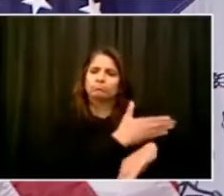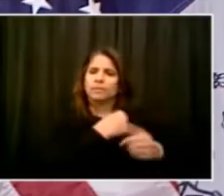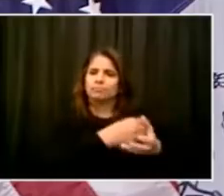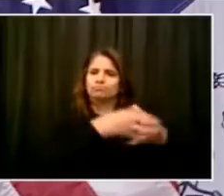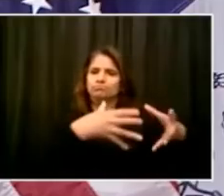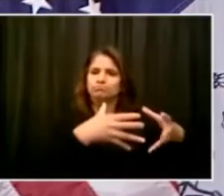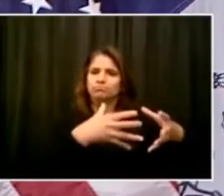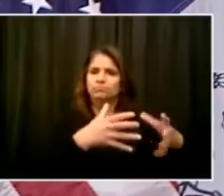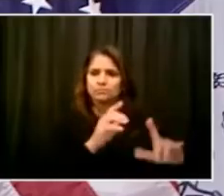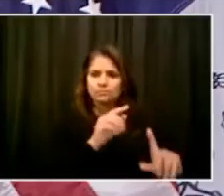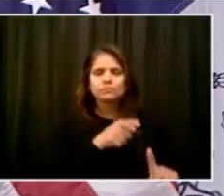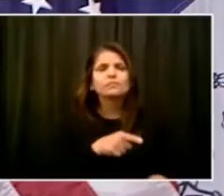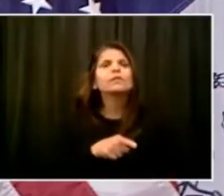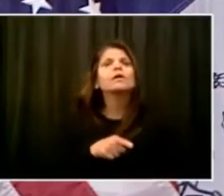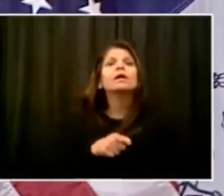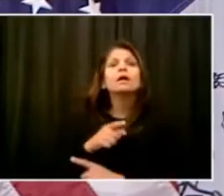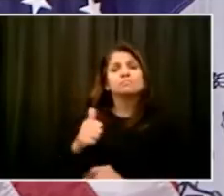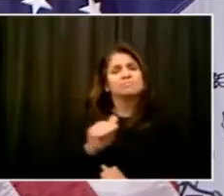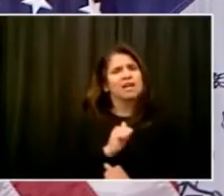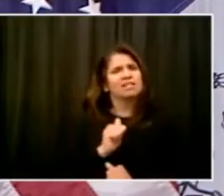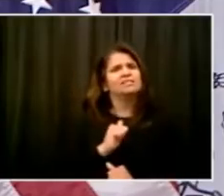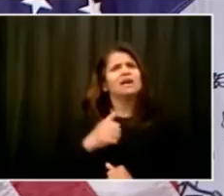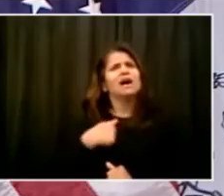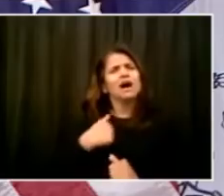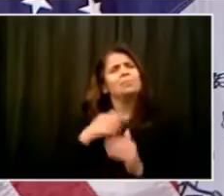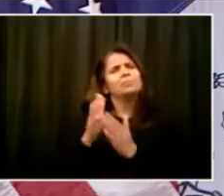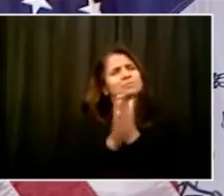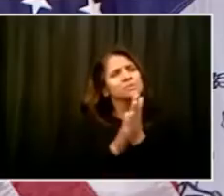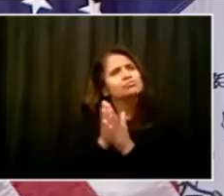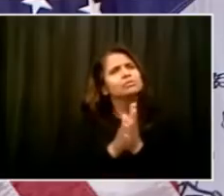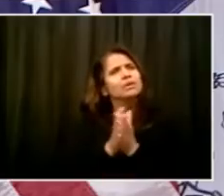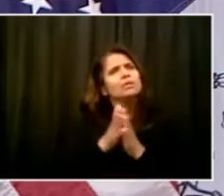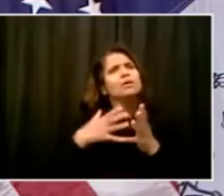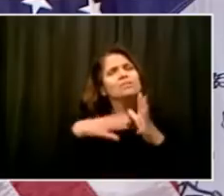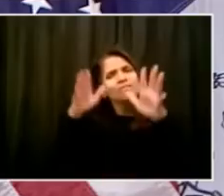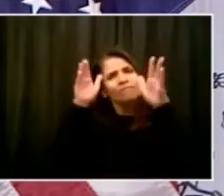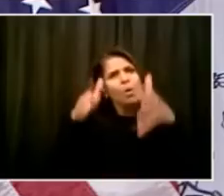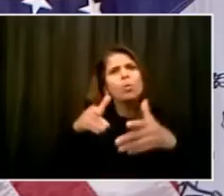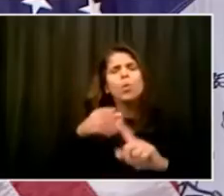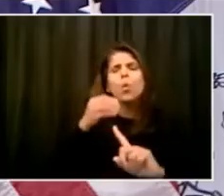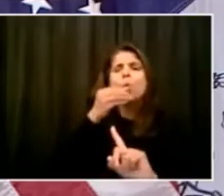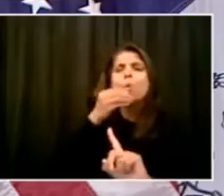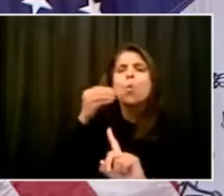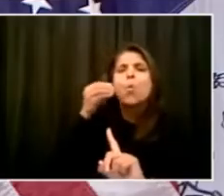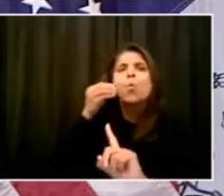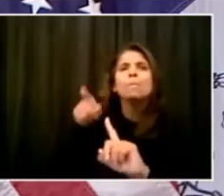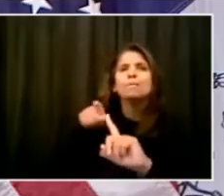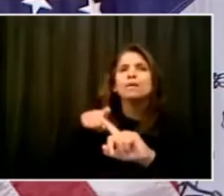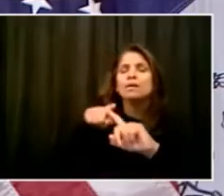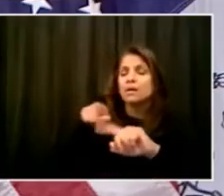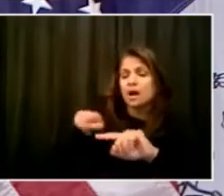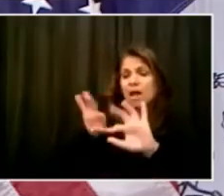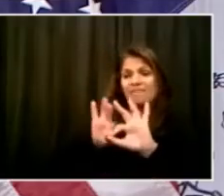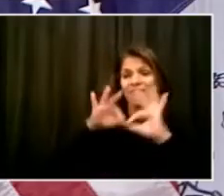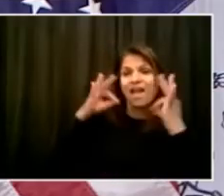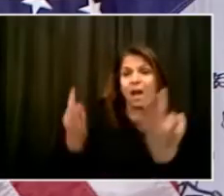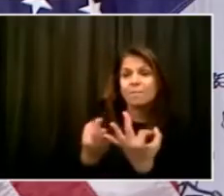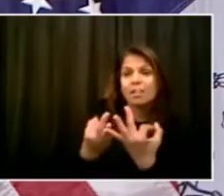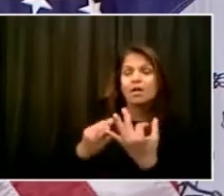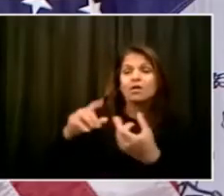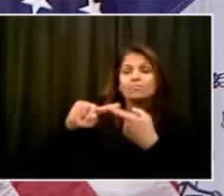of what most seniors want, maybe not all. And I know, home care